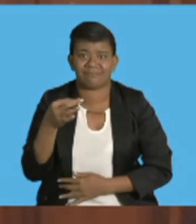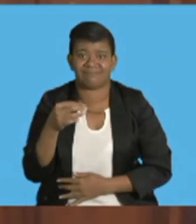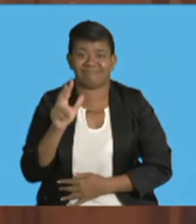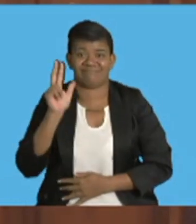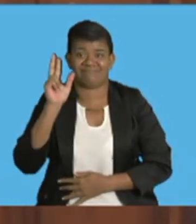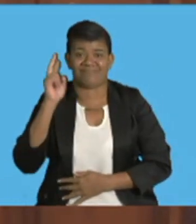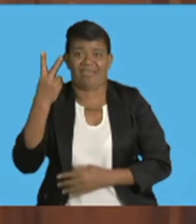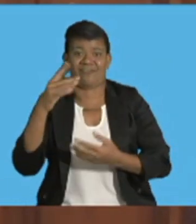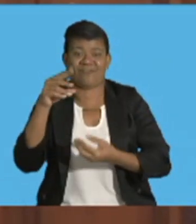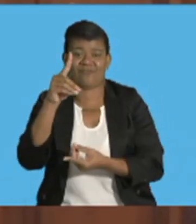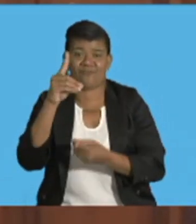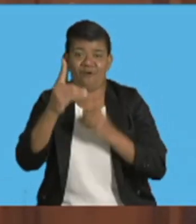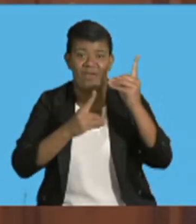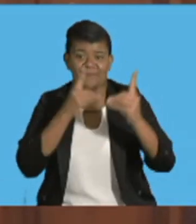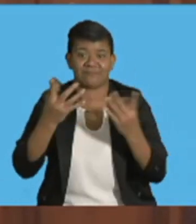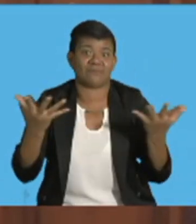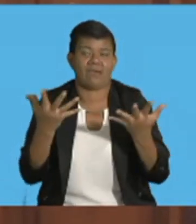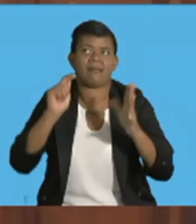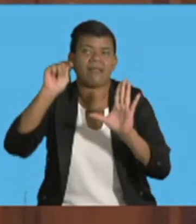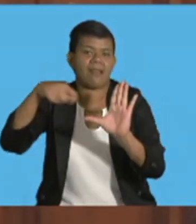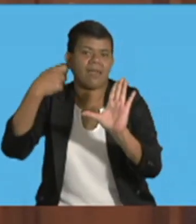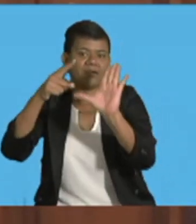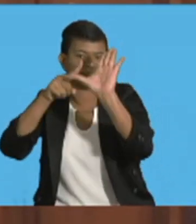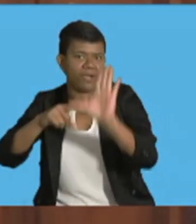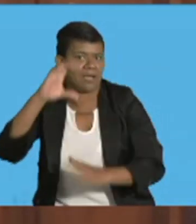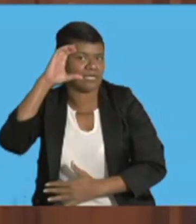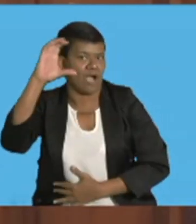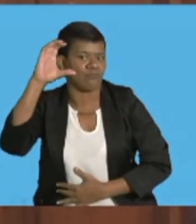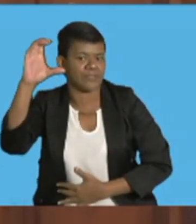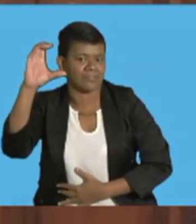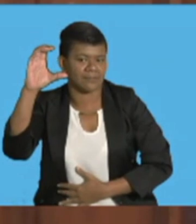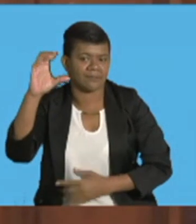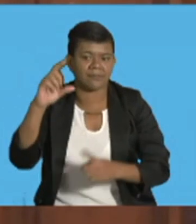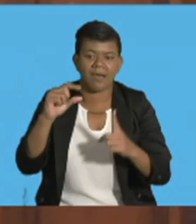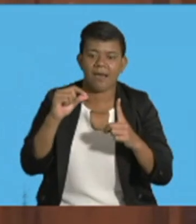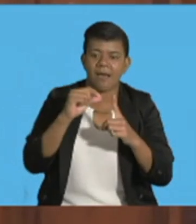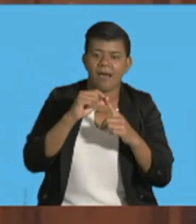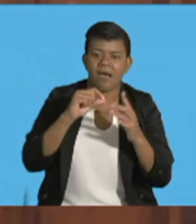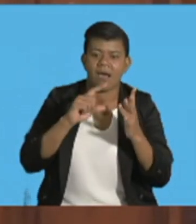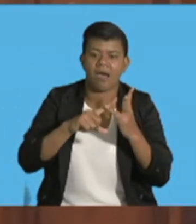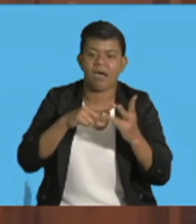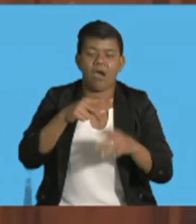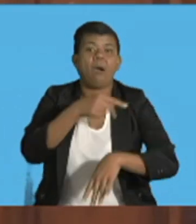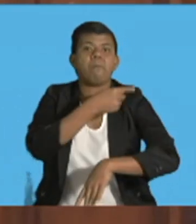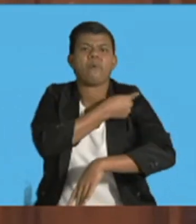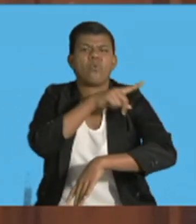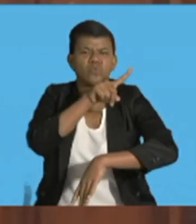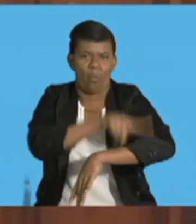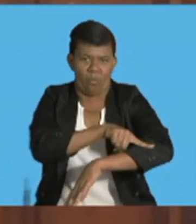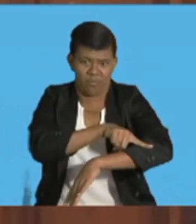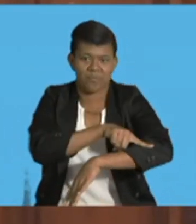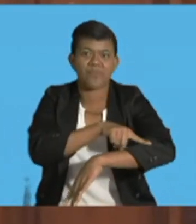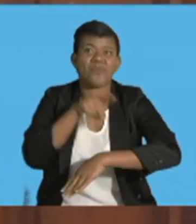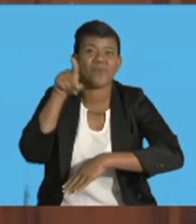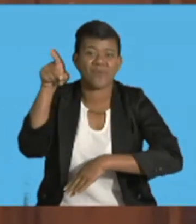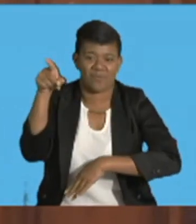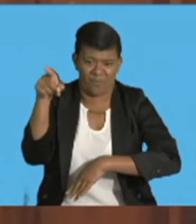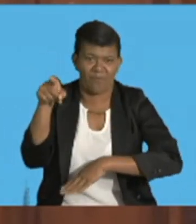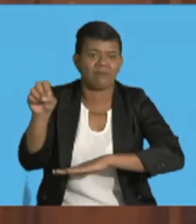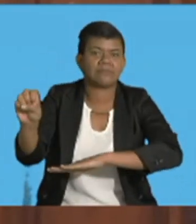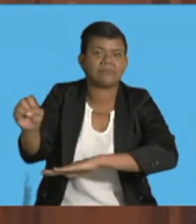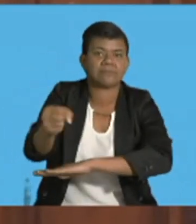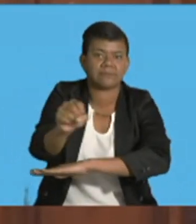Honourable members, Fiji's support to the United Nations goes well beyond climate action. You are deeply engaged in